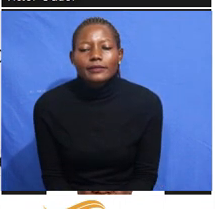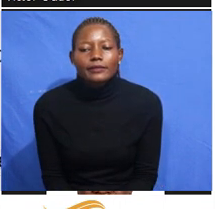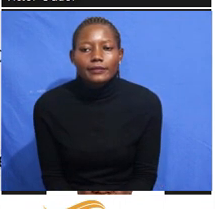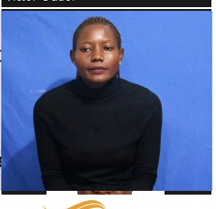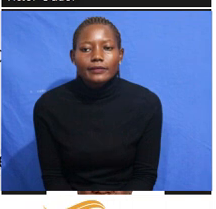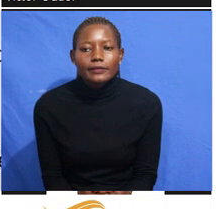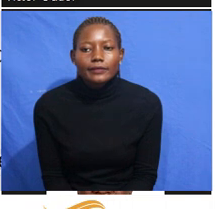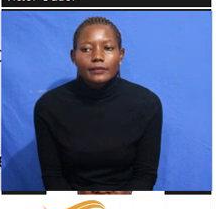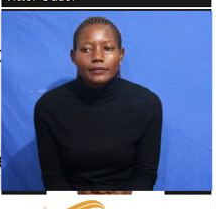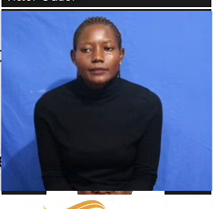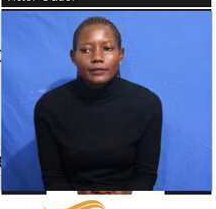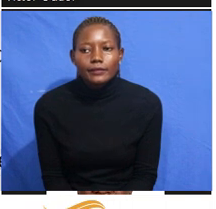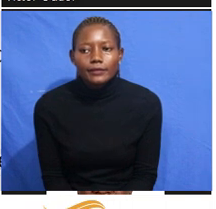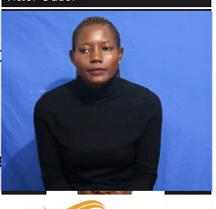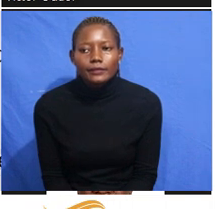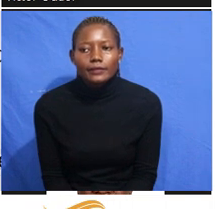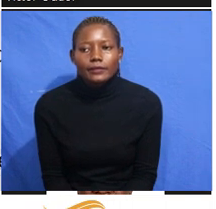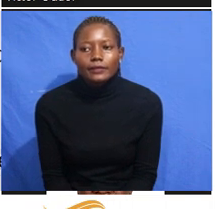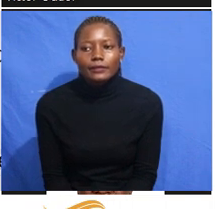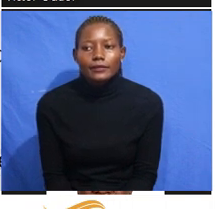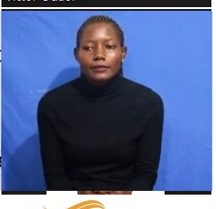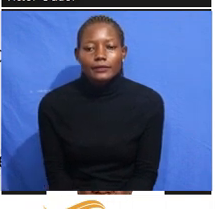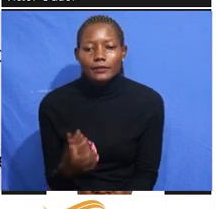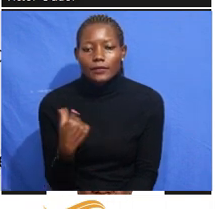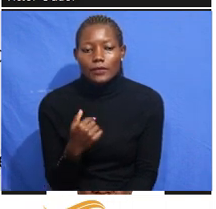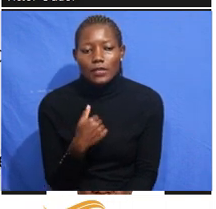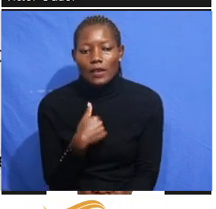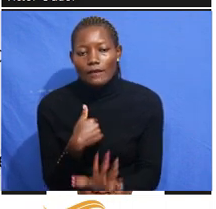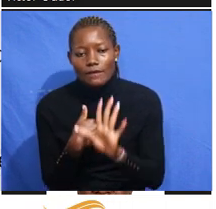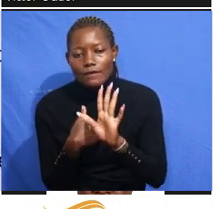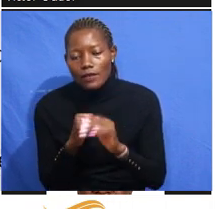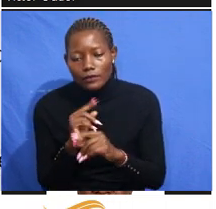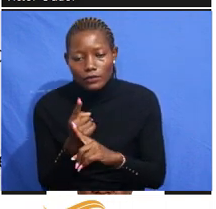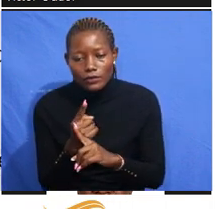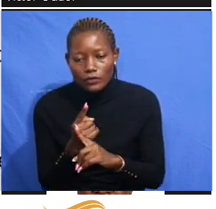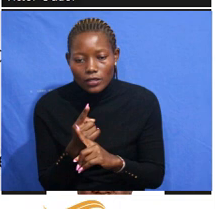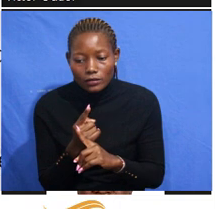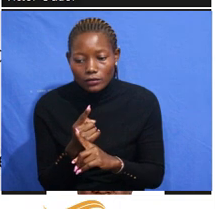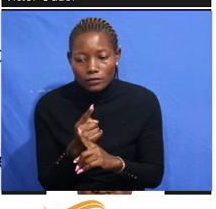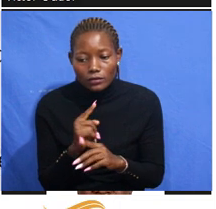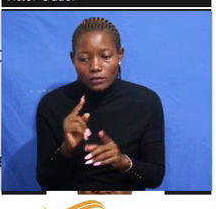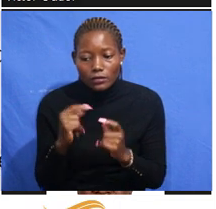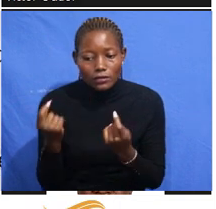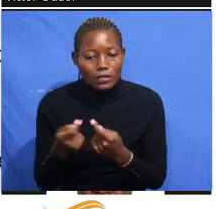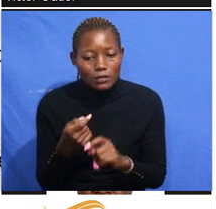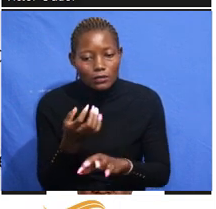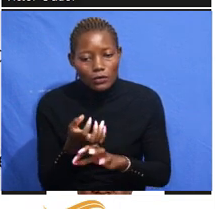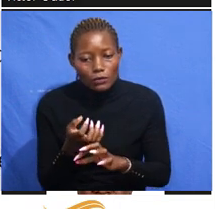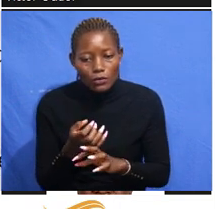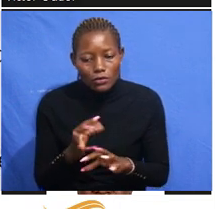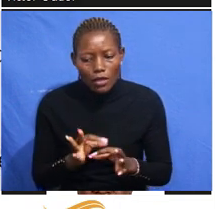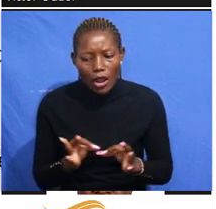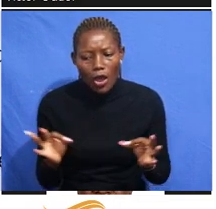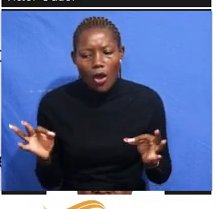Now, you have 5 different classifications of bones. Long bones, which are found in the